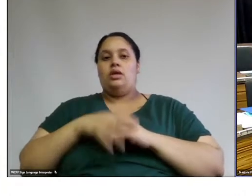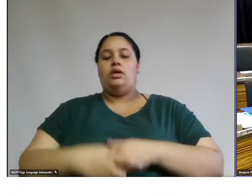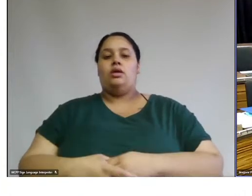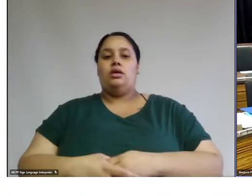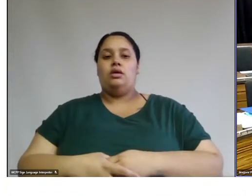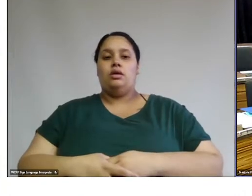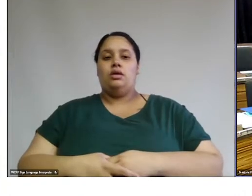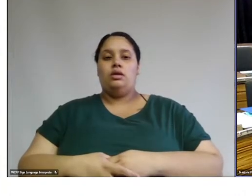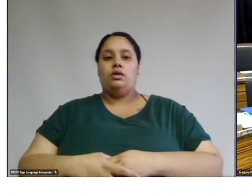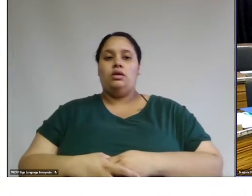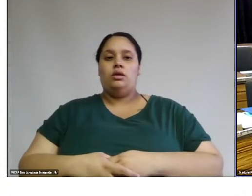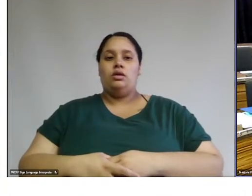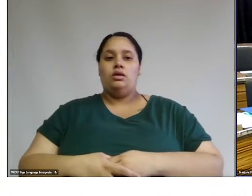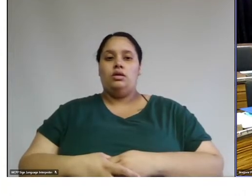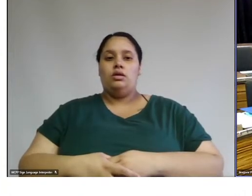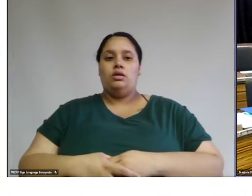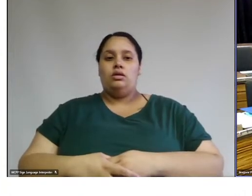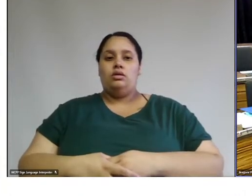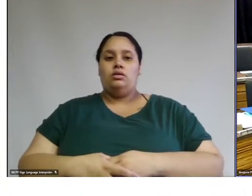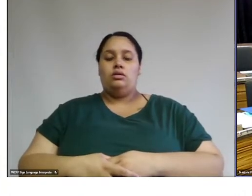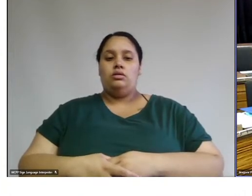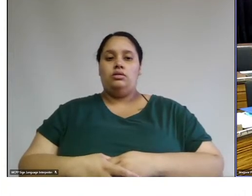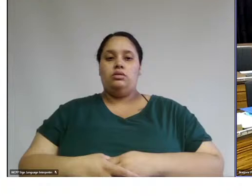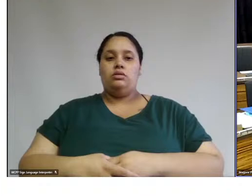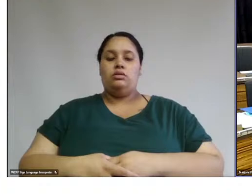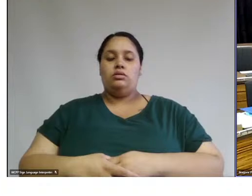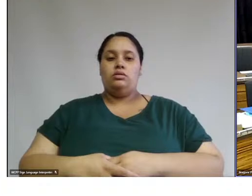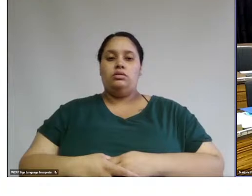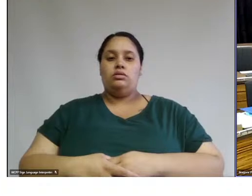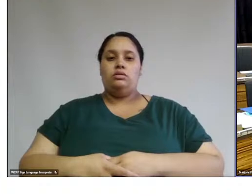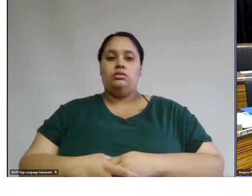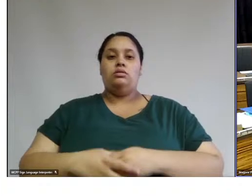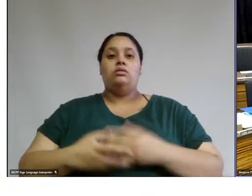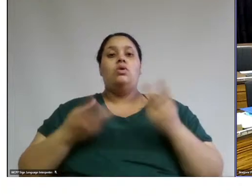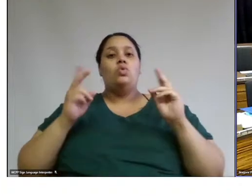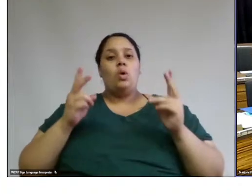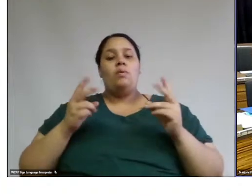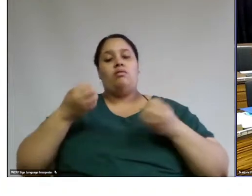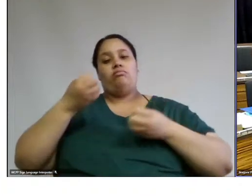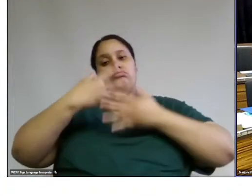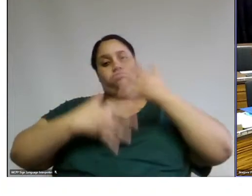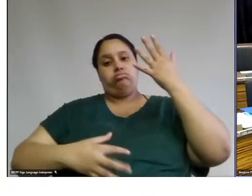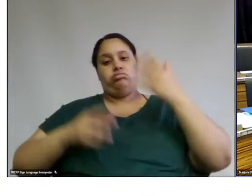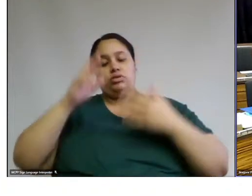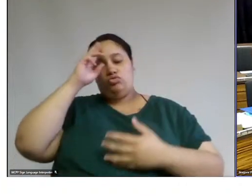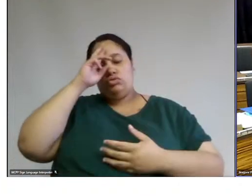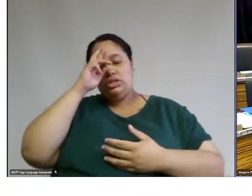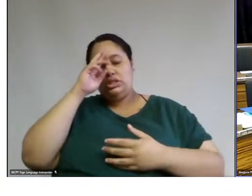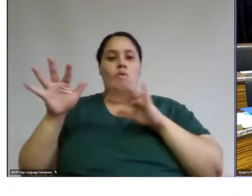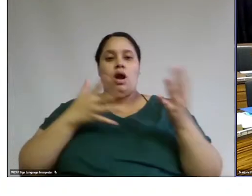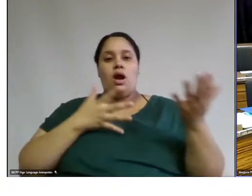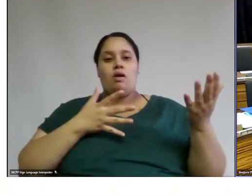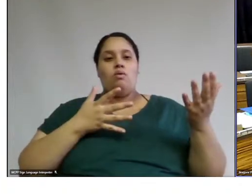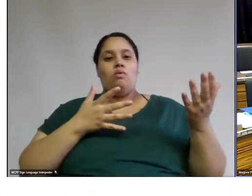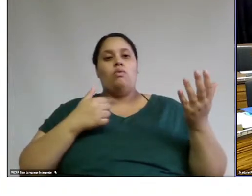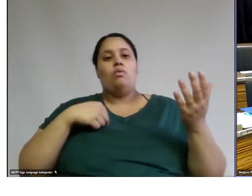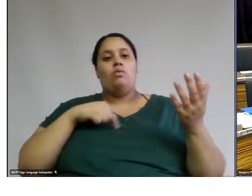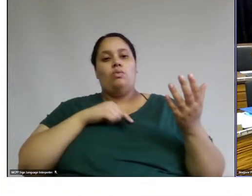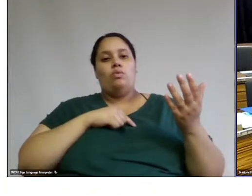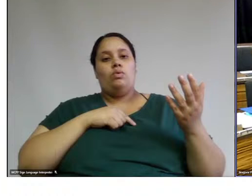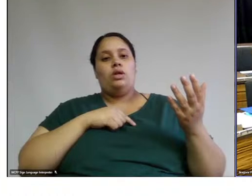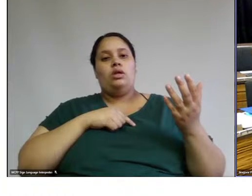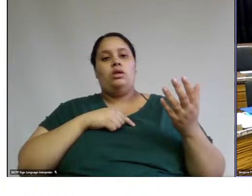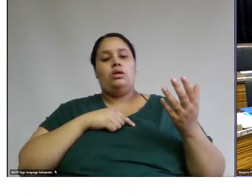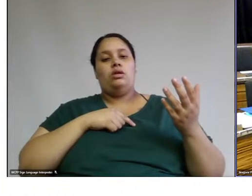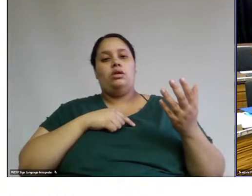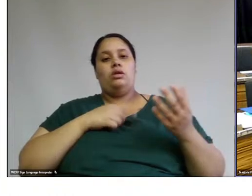that essentially there are many reasons in relation to question of learners